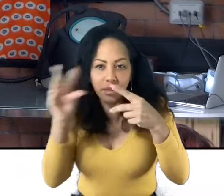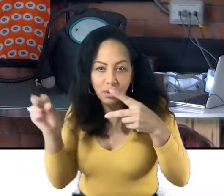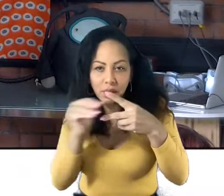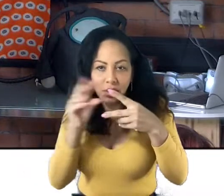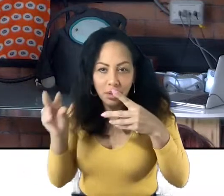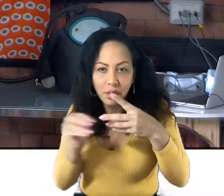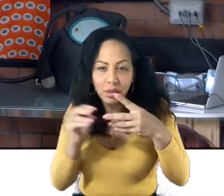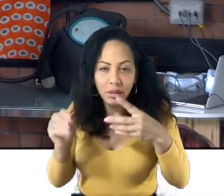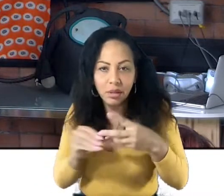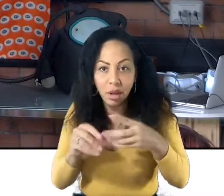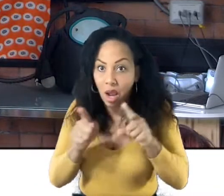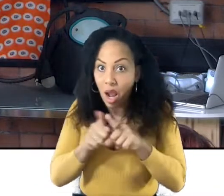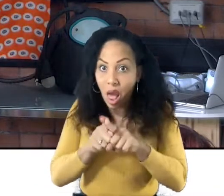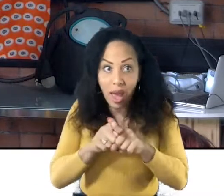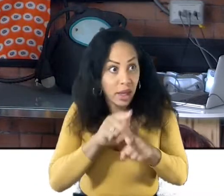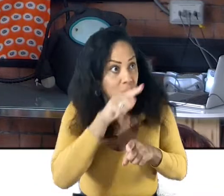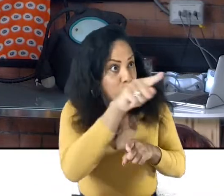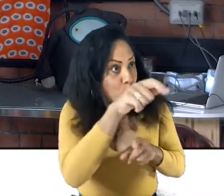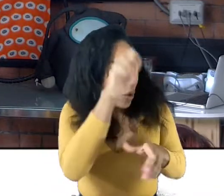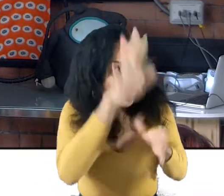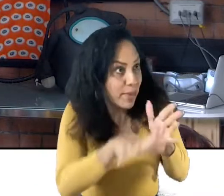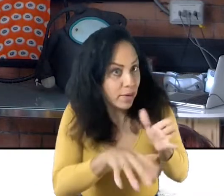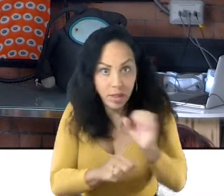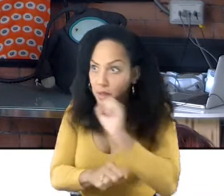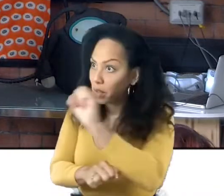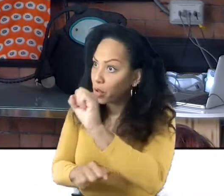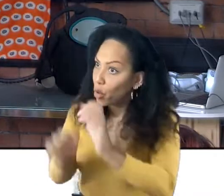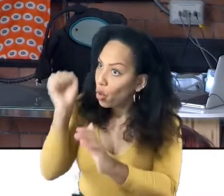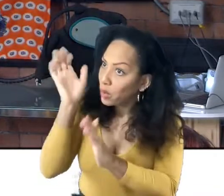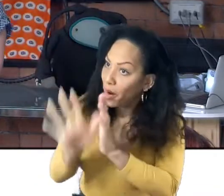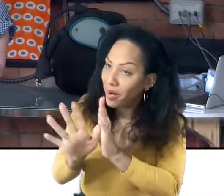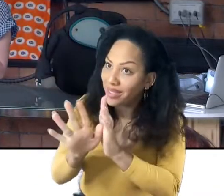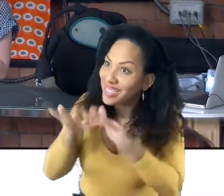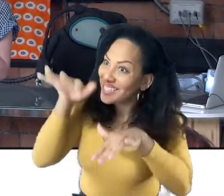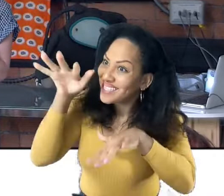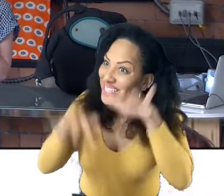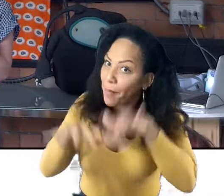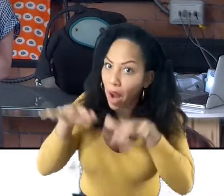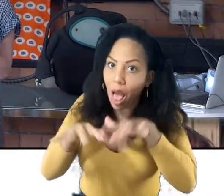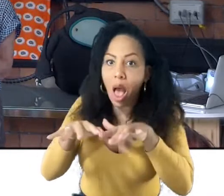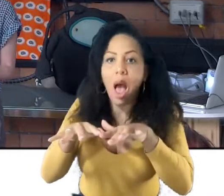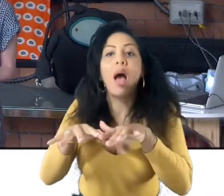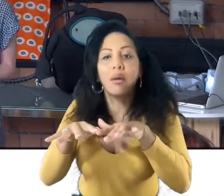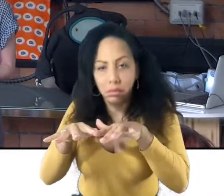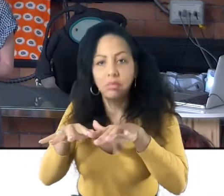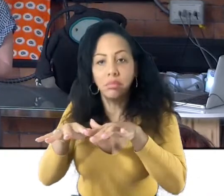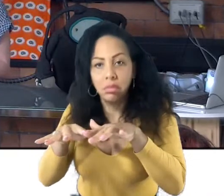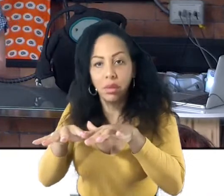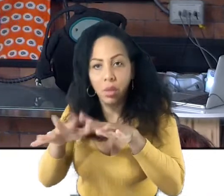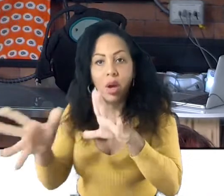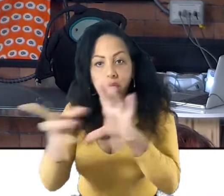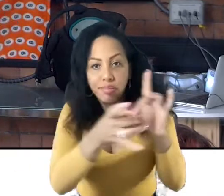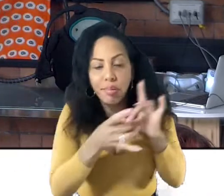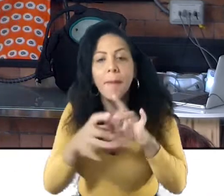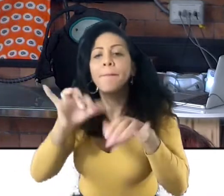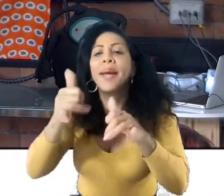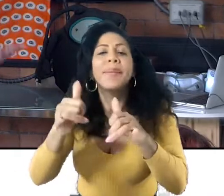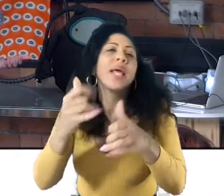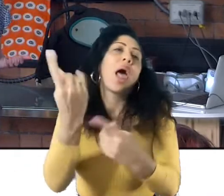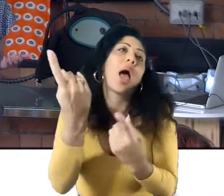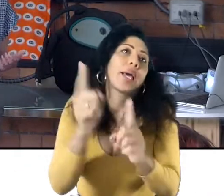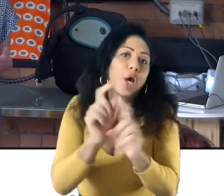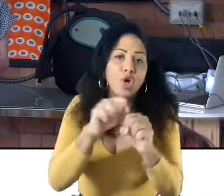of shared experience rather than identity groups. So I might get people who have all experienced grief, or people who all work